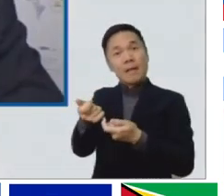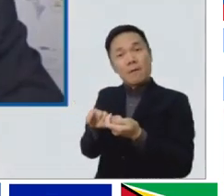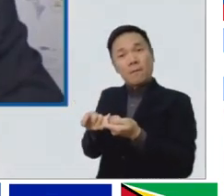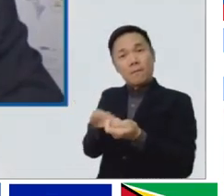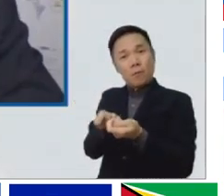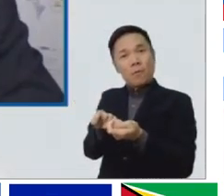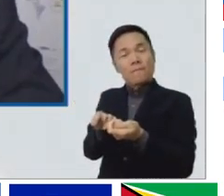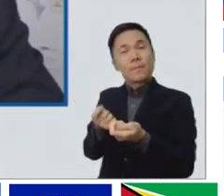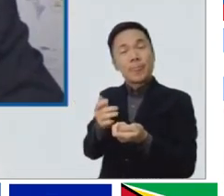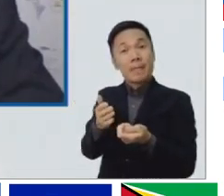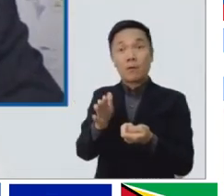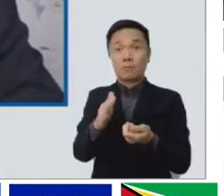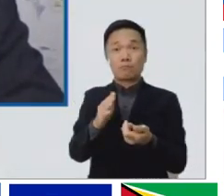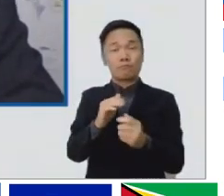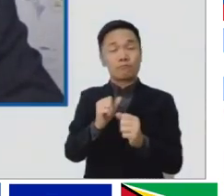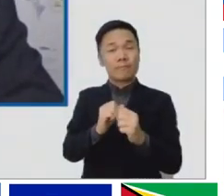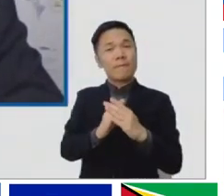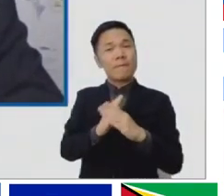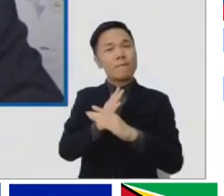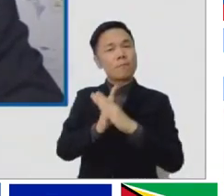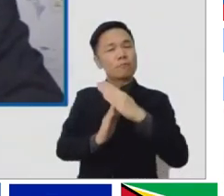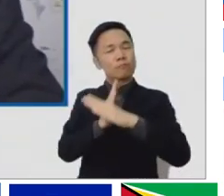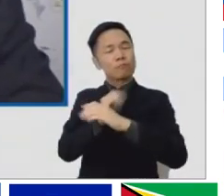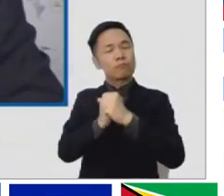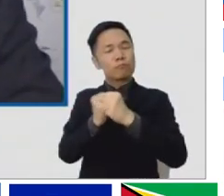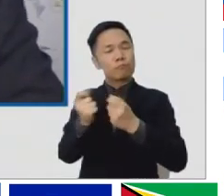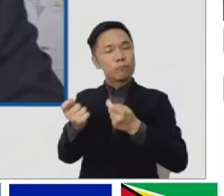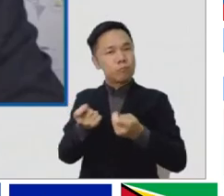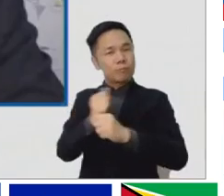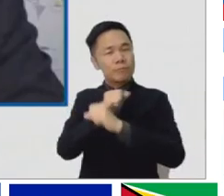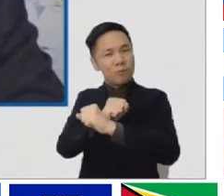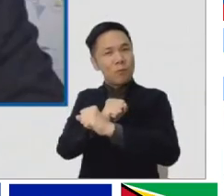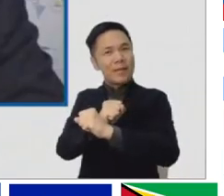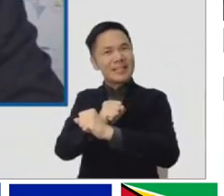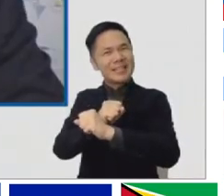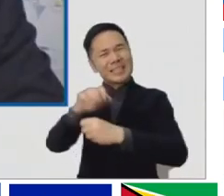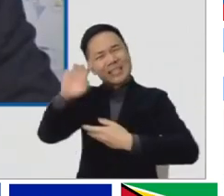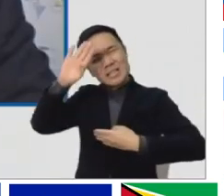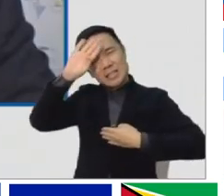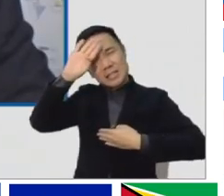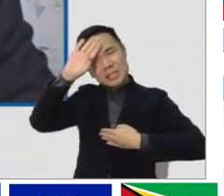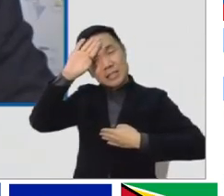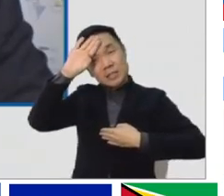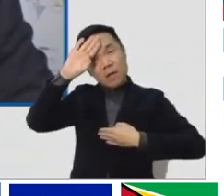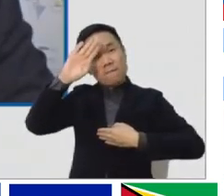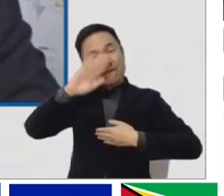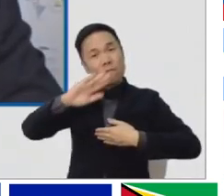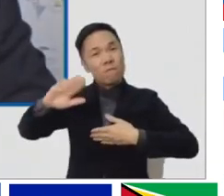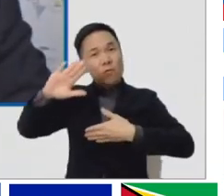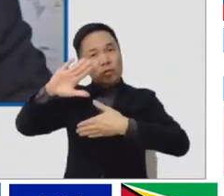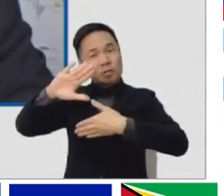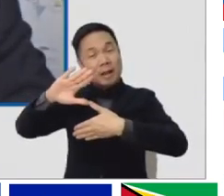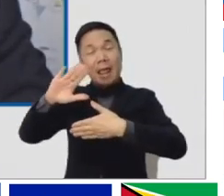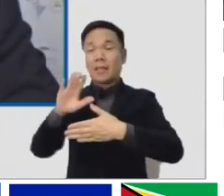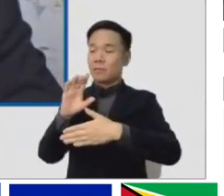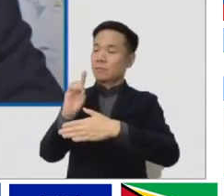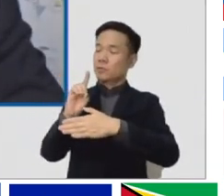of Disasters, in the Central America and Dominican Republic,